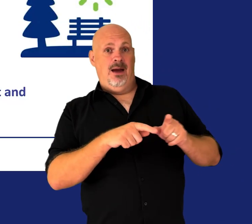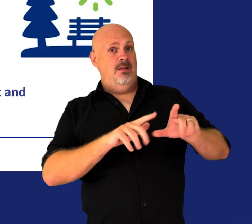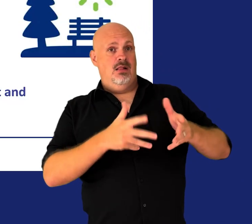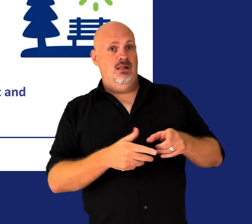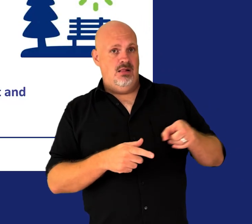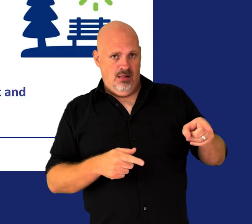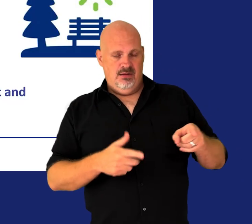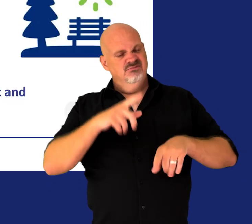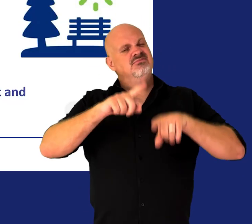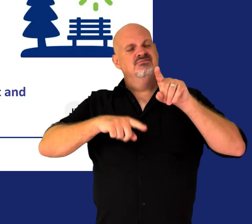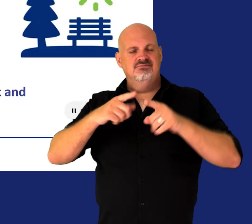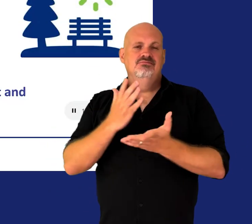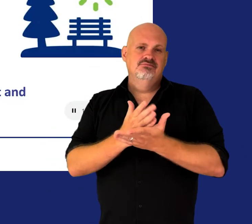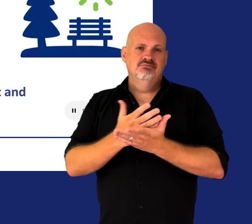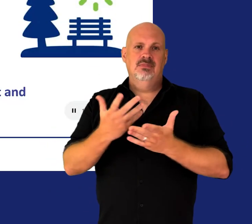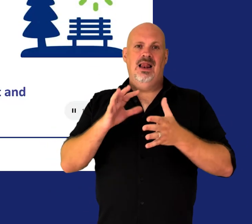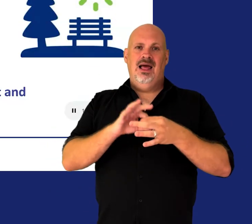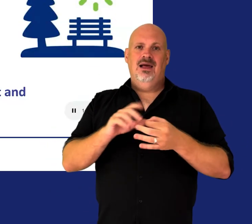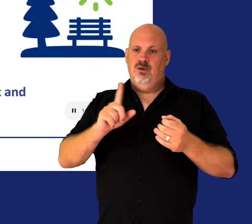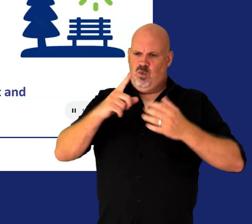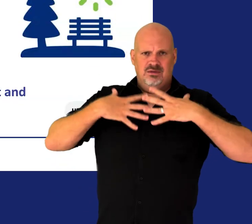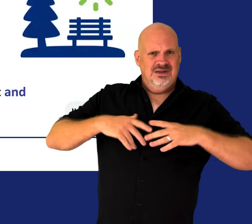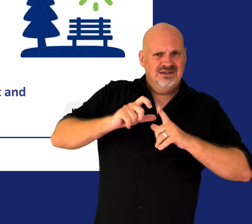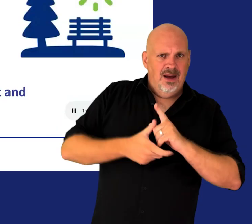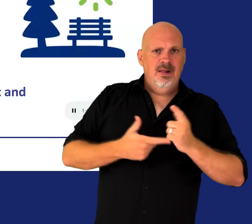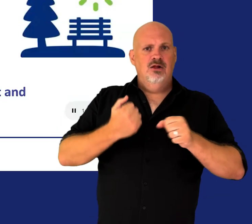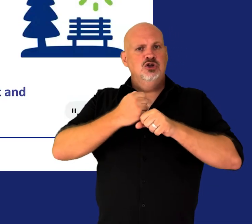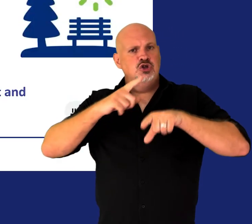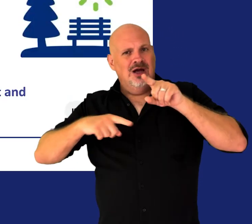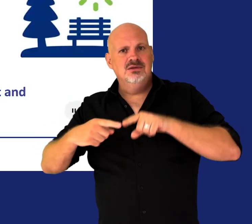These experiences do vary by impairment, gender and age.